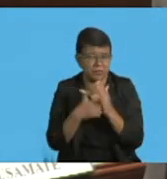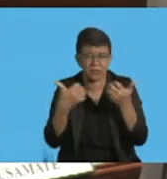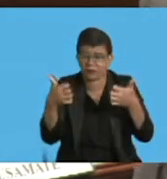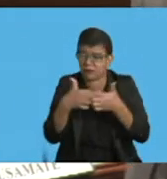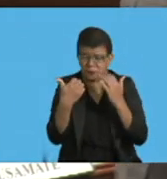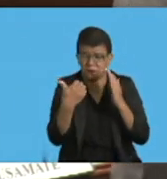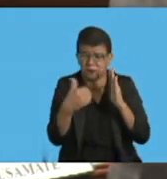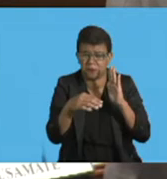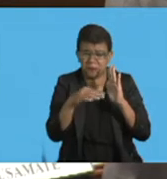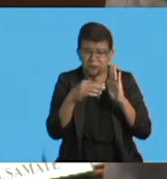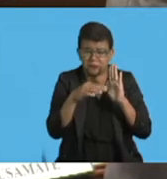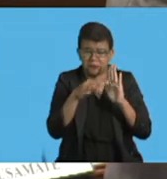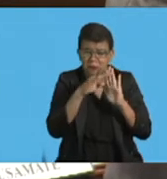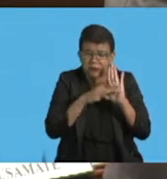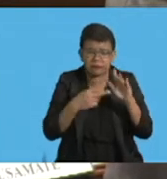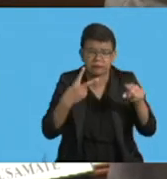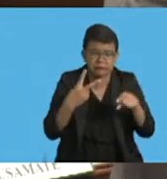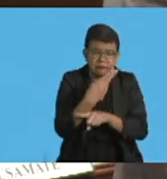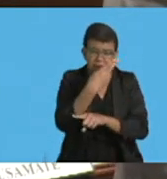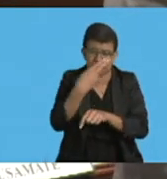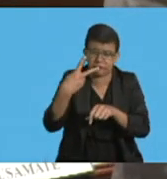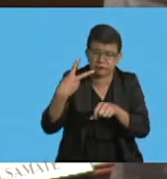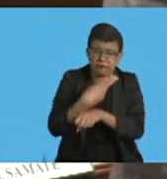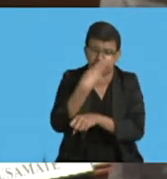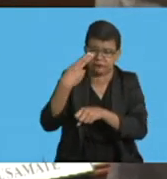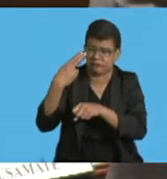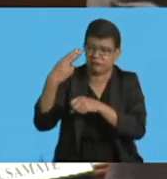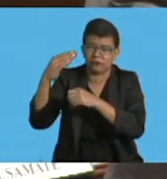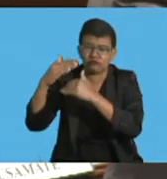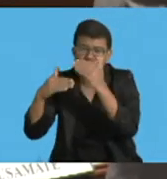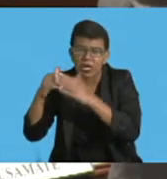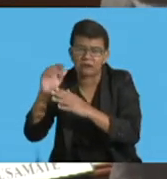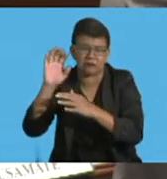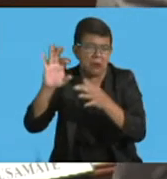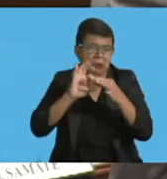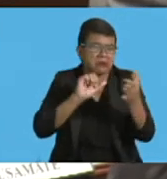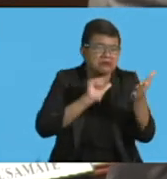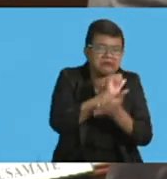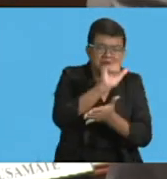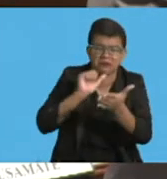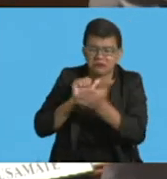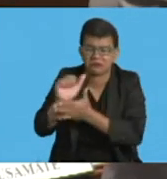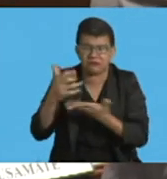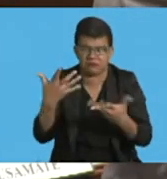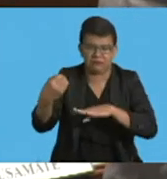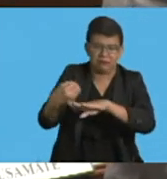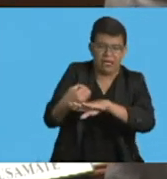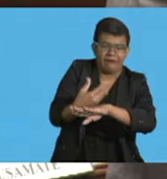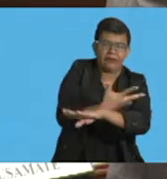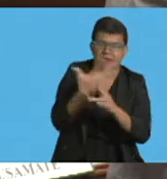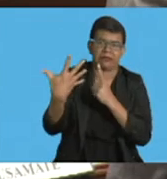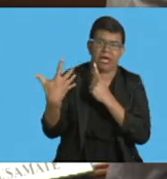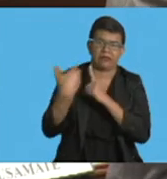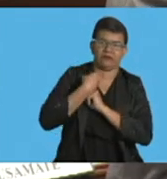and increasing infrastructure spending. However, Mr. Speaker, sir, these fiscal measures, and indeed monetary measures, have not had the